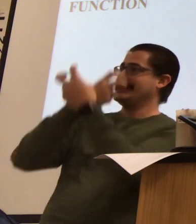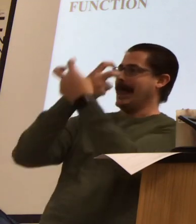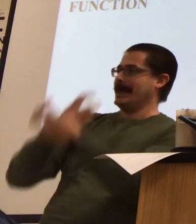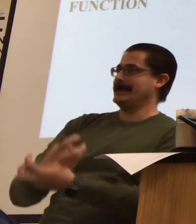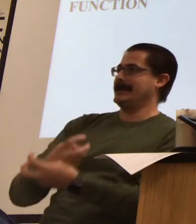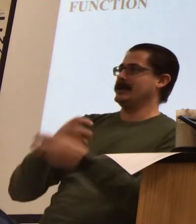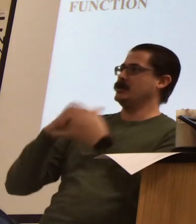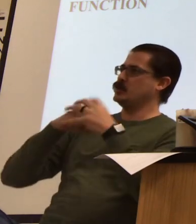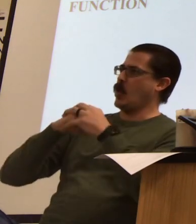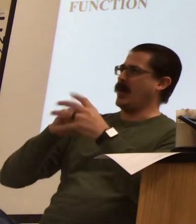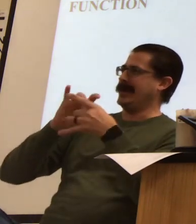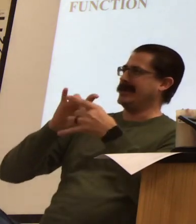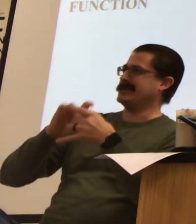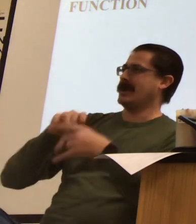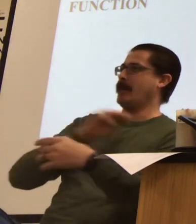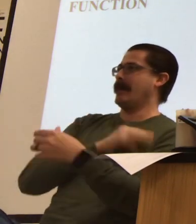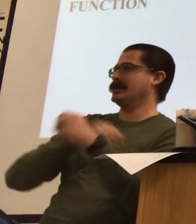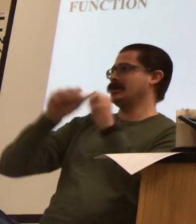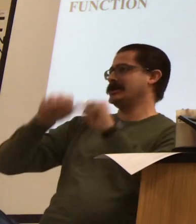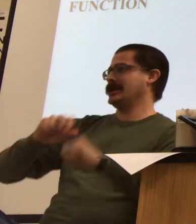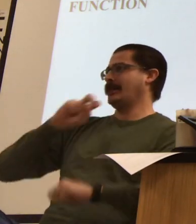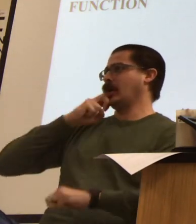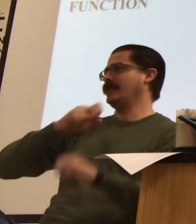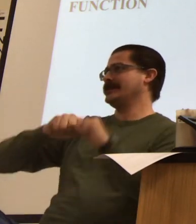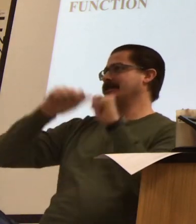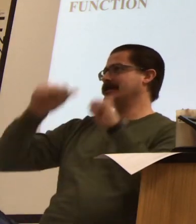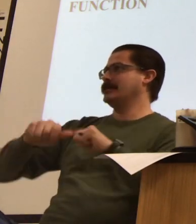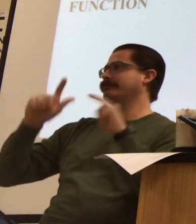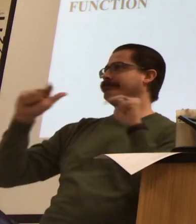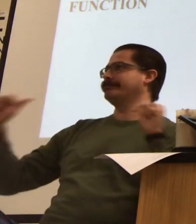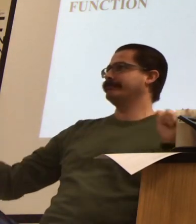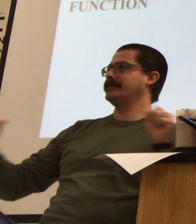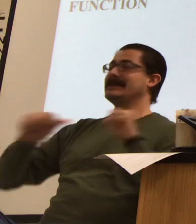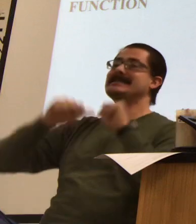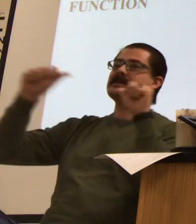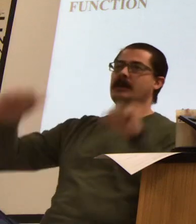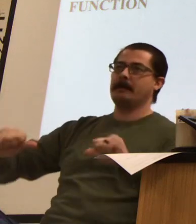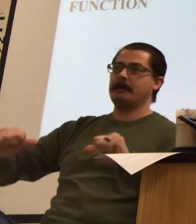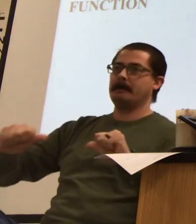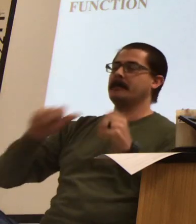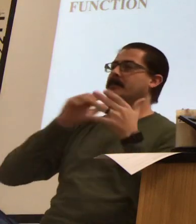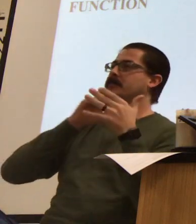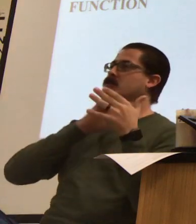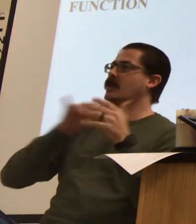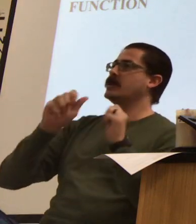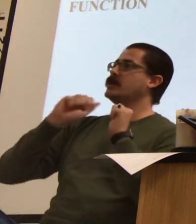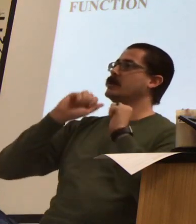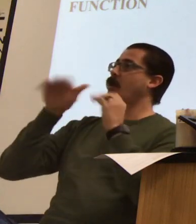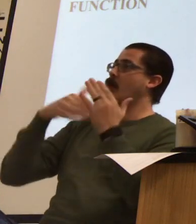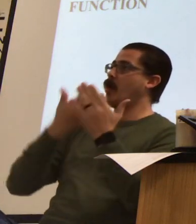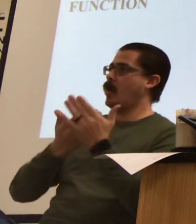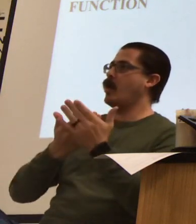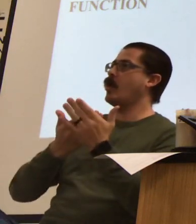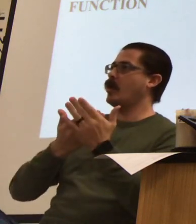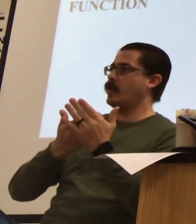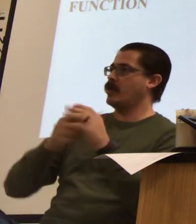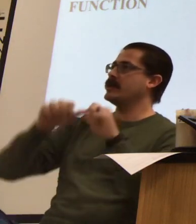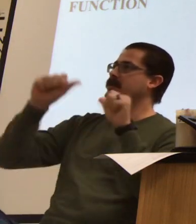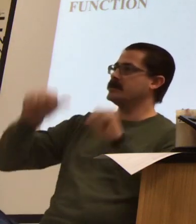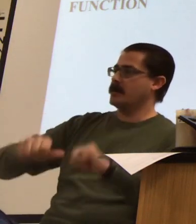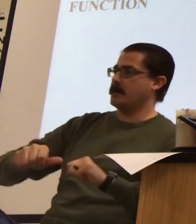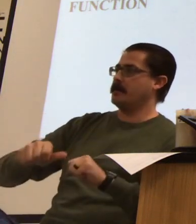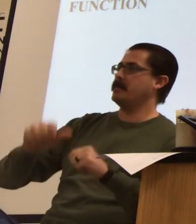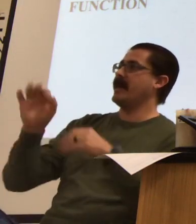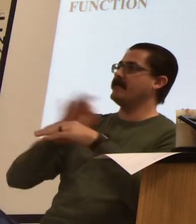joints, muscle, muscular system, nervous system. Those are systems. So you study all the systems that